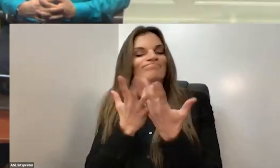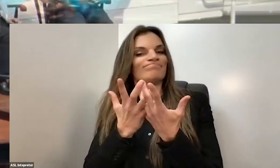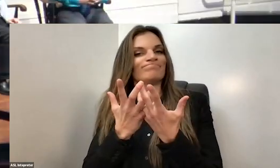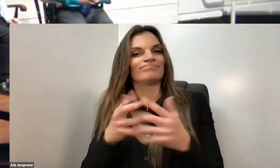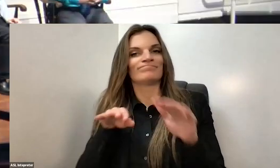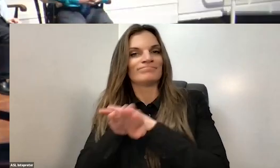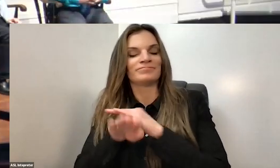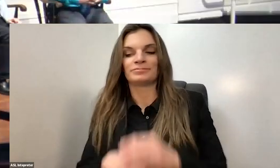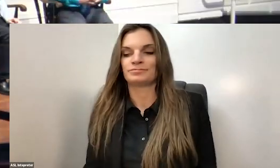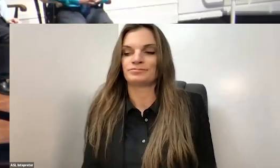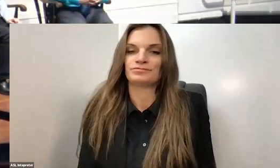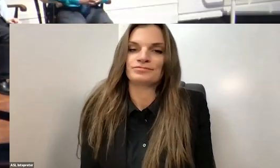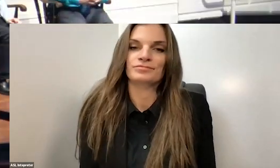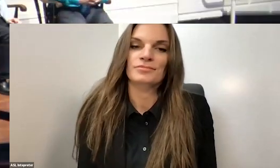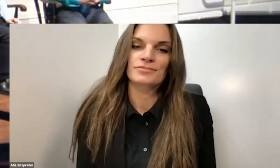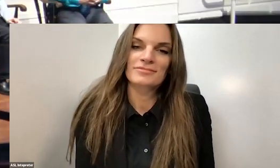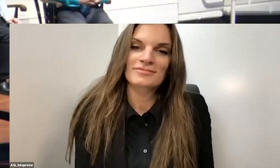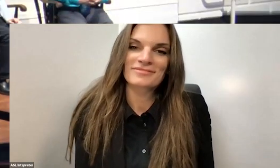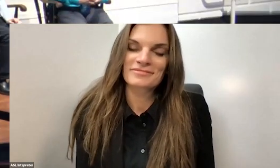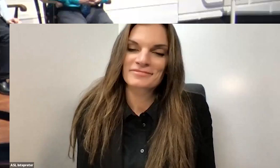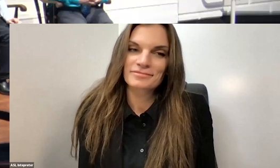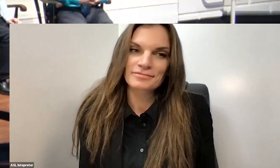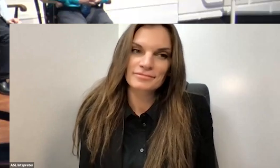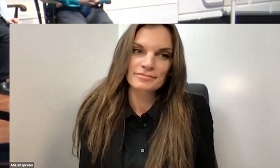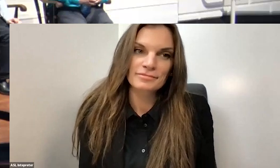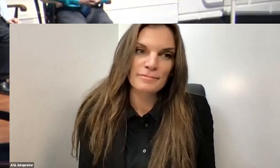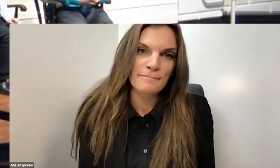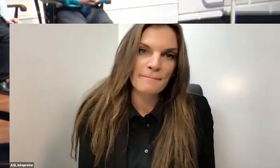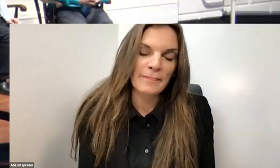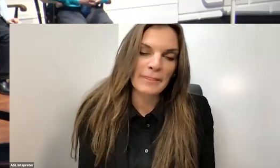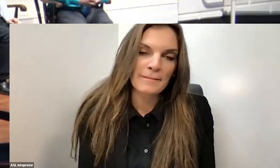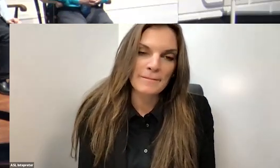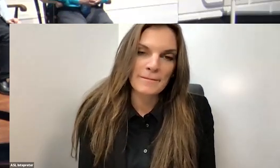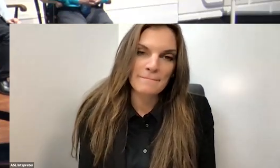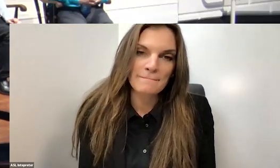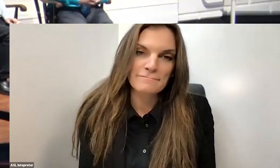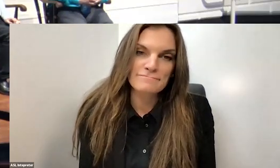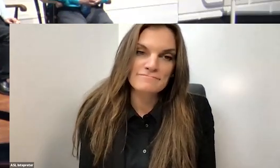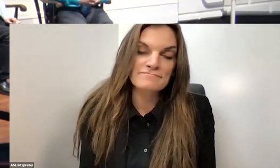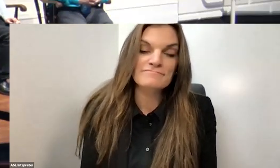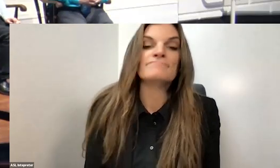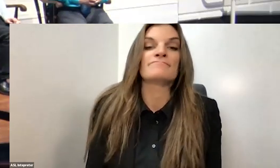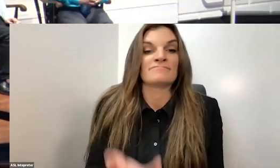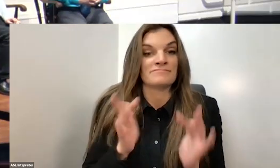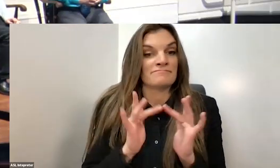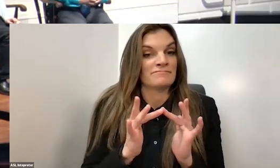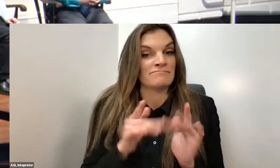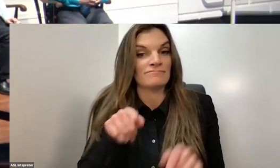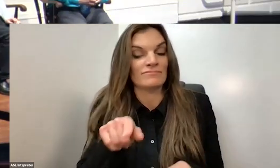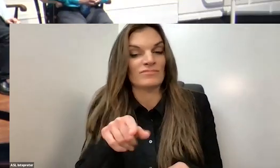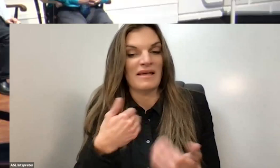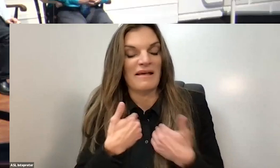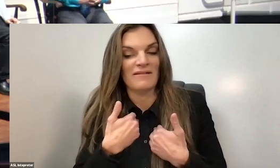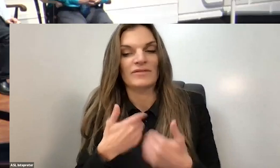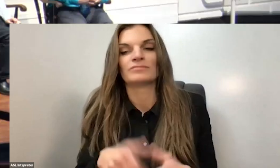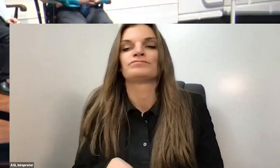Awesome, thank you. Sure. And I don't know, Janelle, it looks like there might be some questions online. Yeah, there's been some great questions about